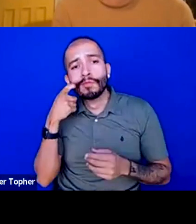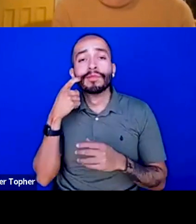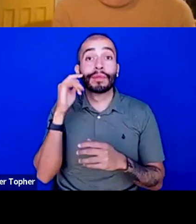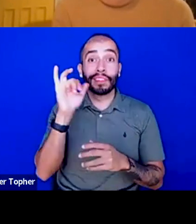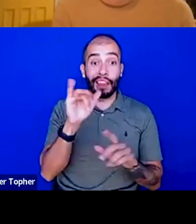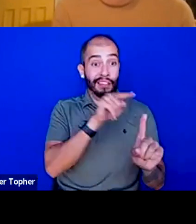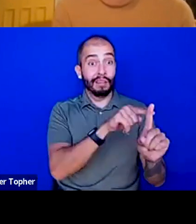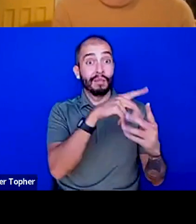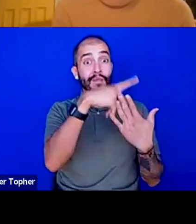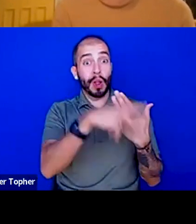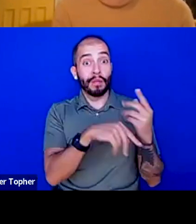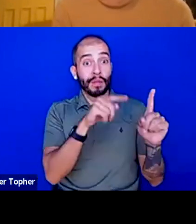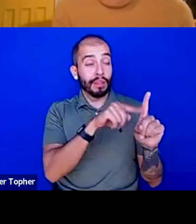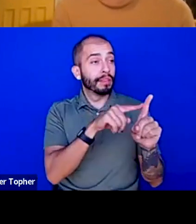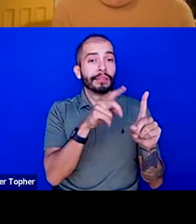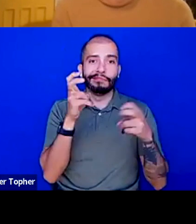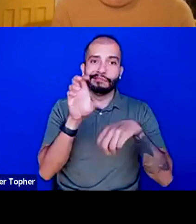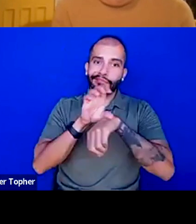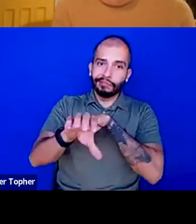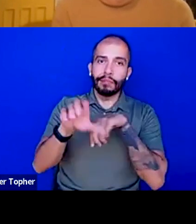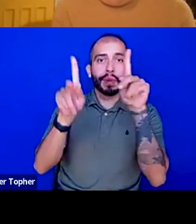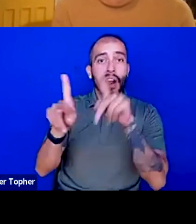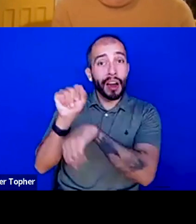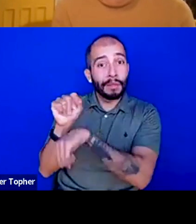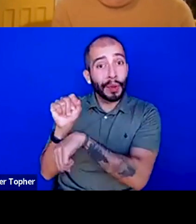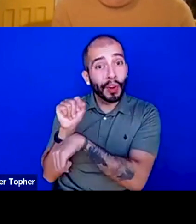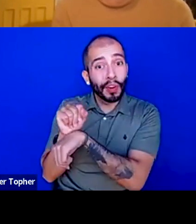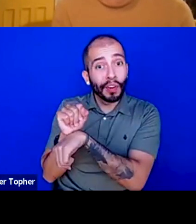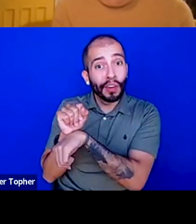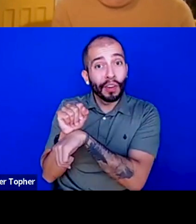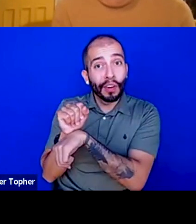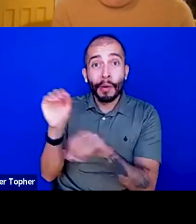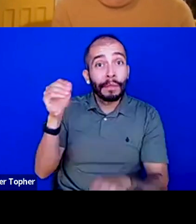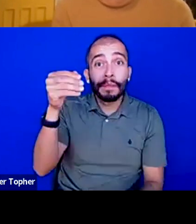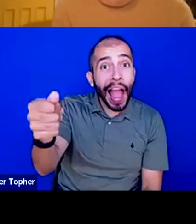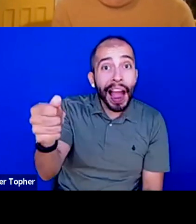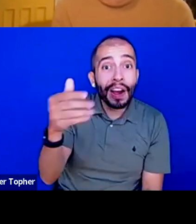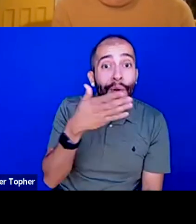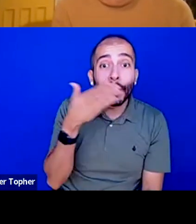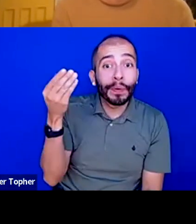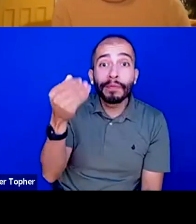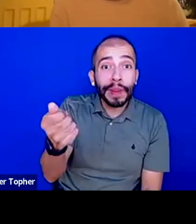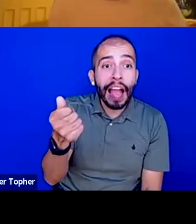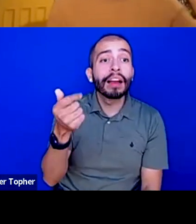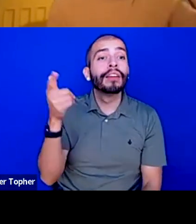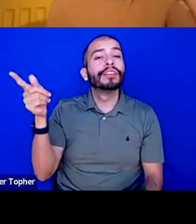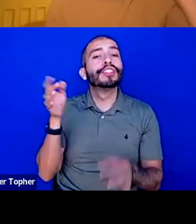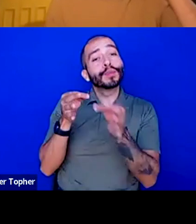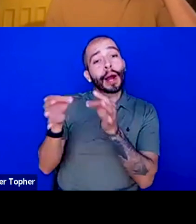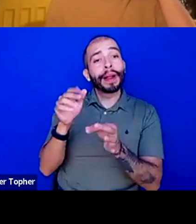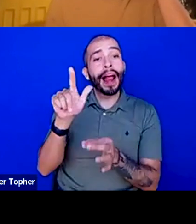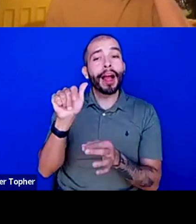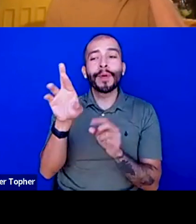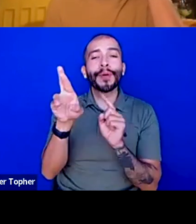uncompensated. And they describe that labor as having therapeutic value to justify their